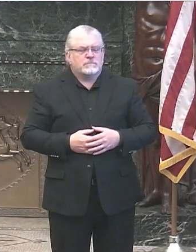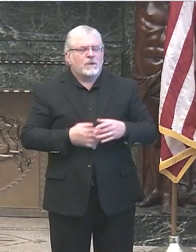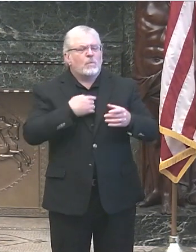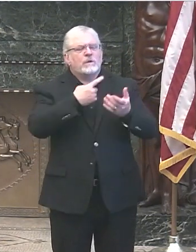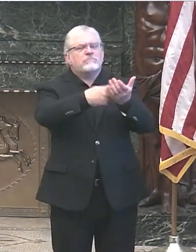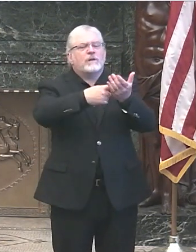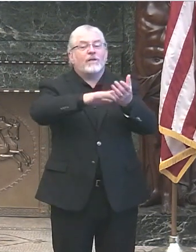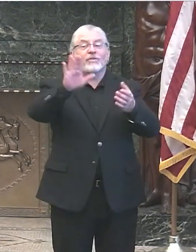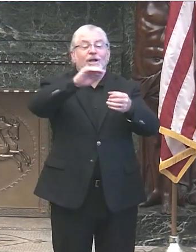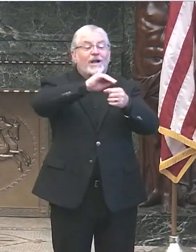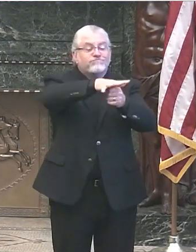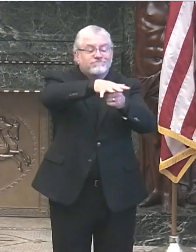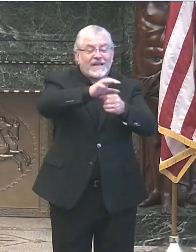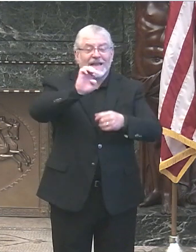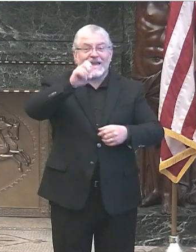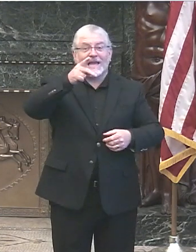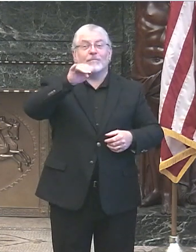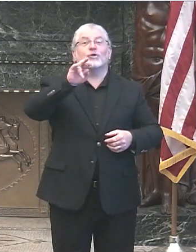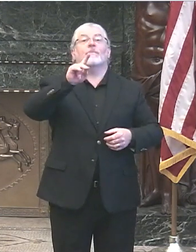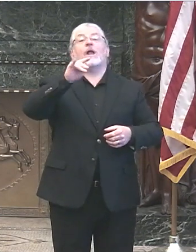right.